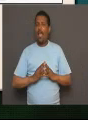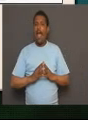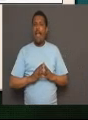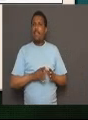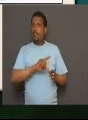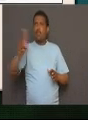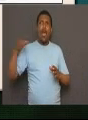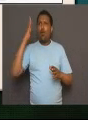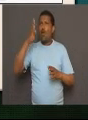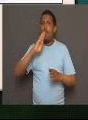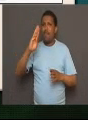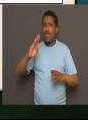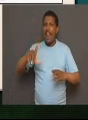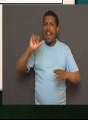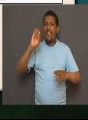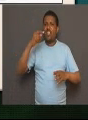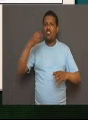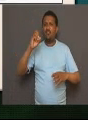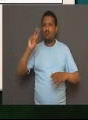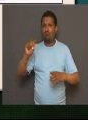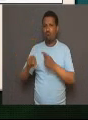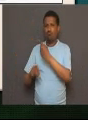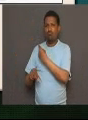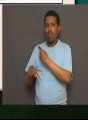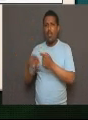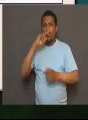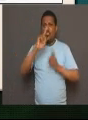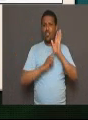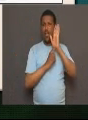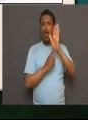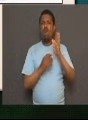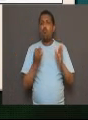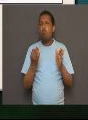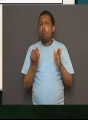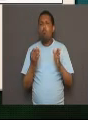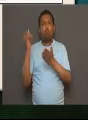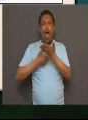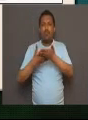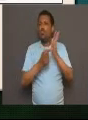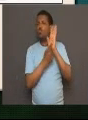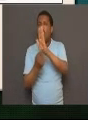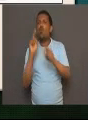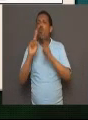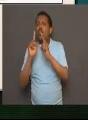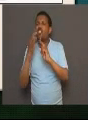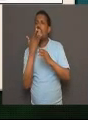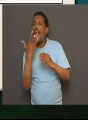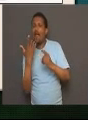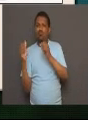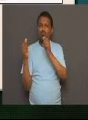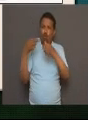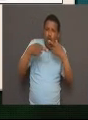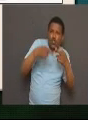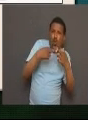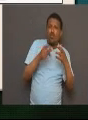There will be a legend on the side of the map showing which colors correspond to